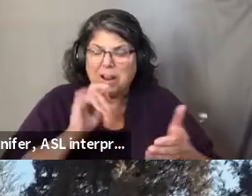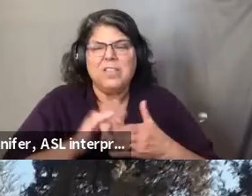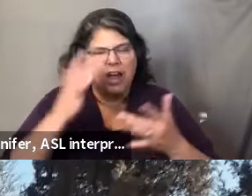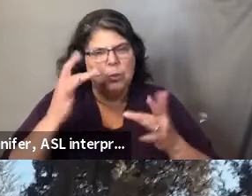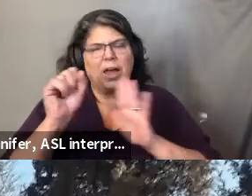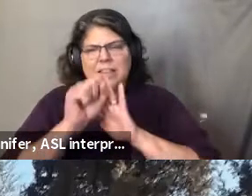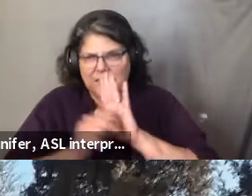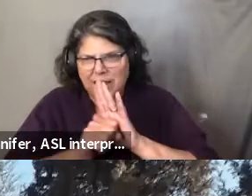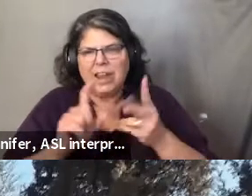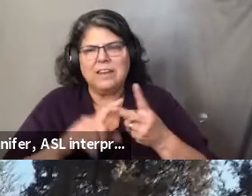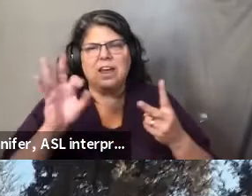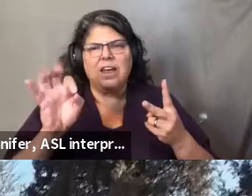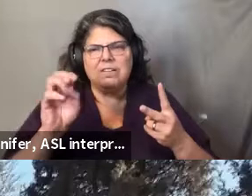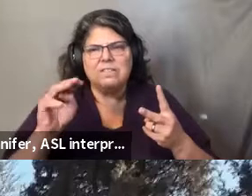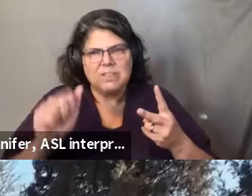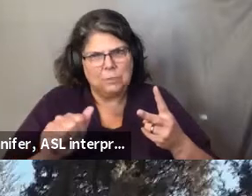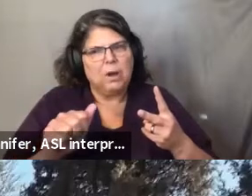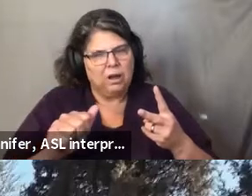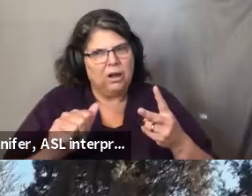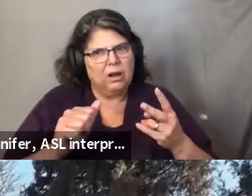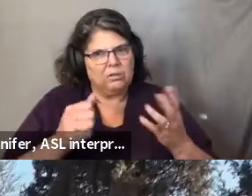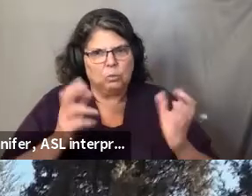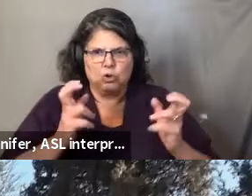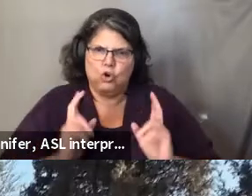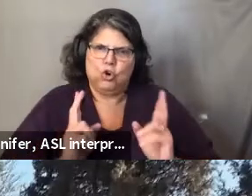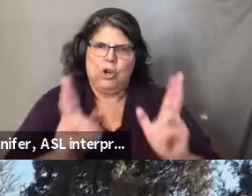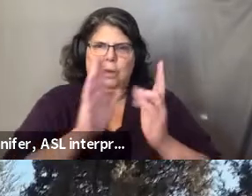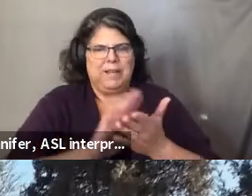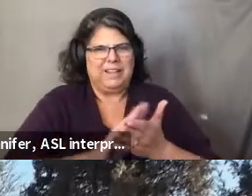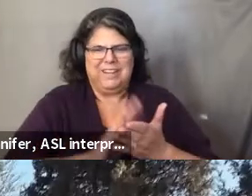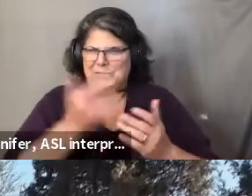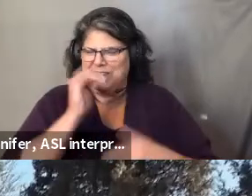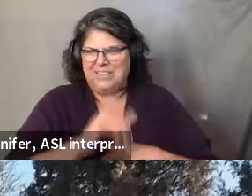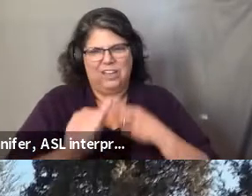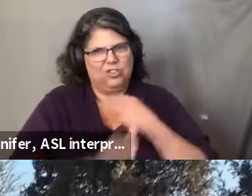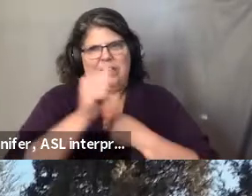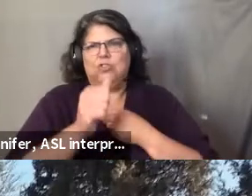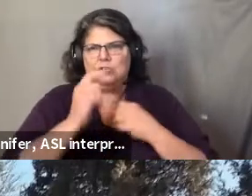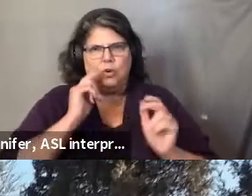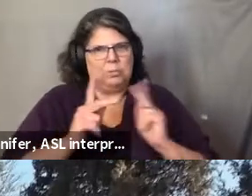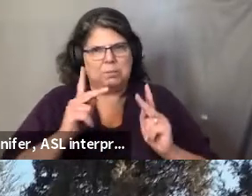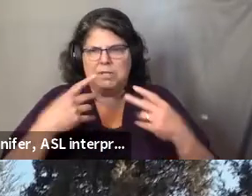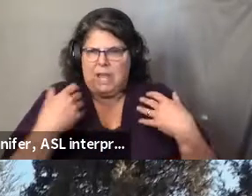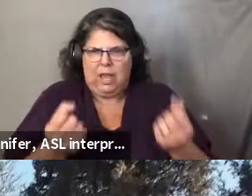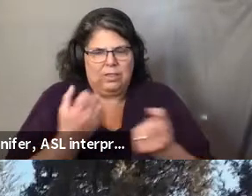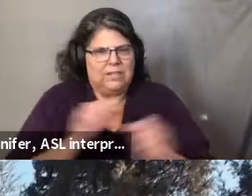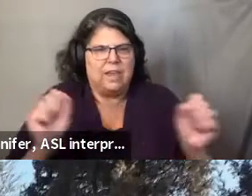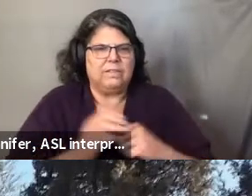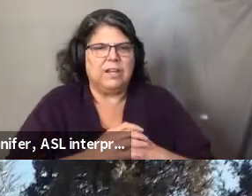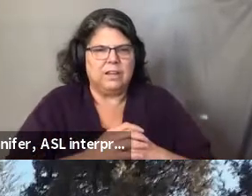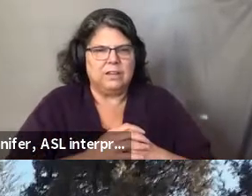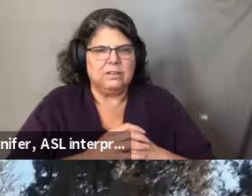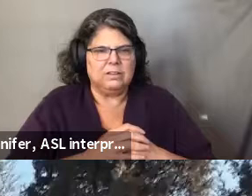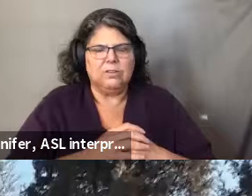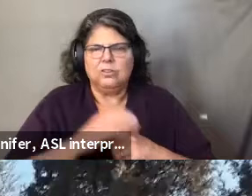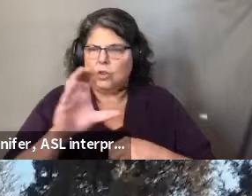this stuff, is because we consider it a threat to public health and safety. Cal EPA as well as the